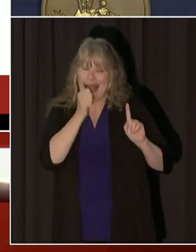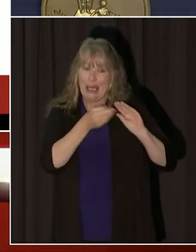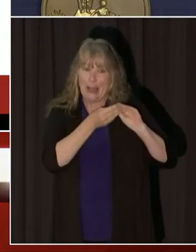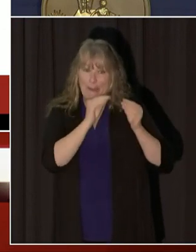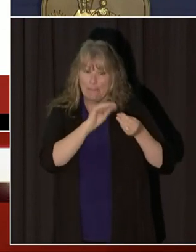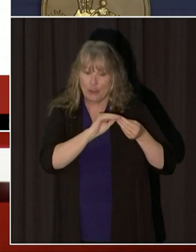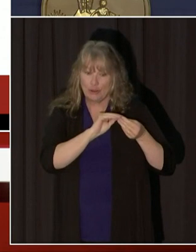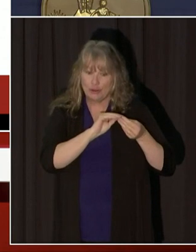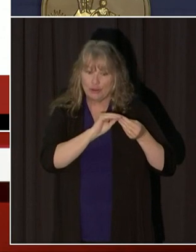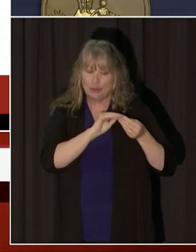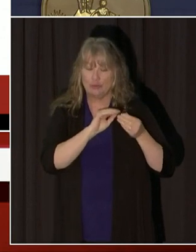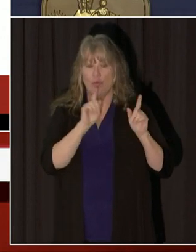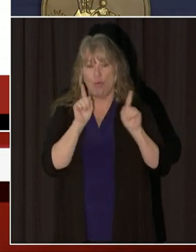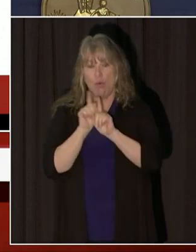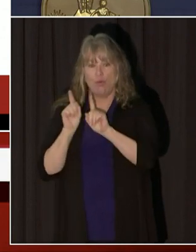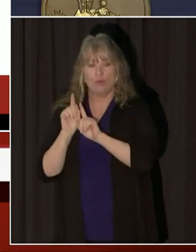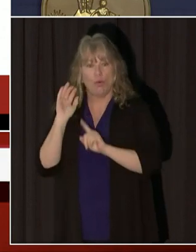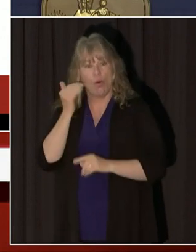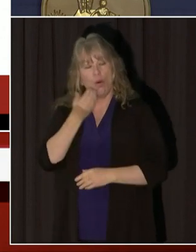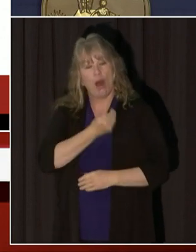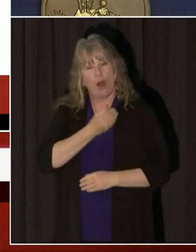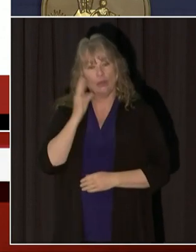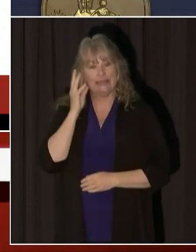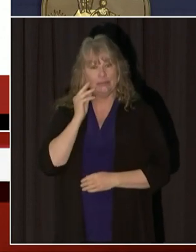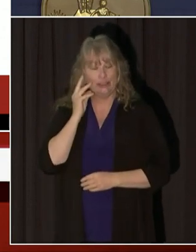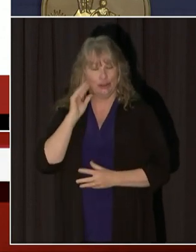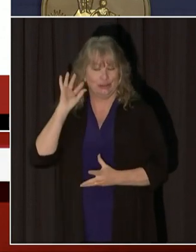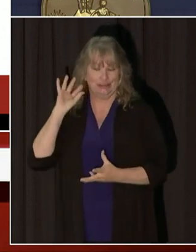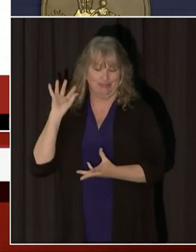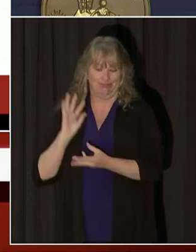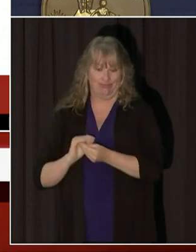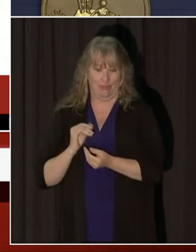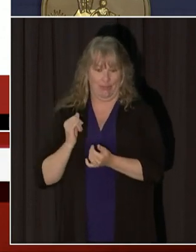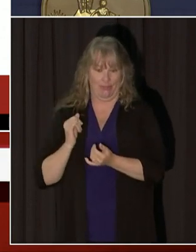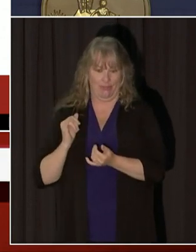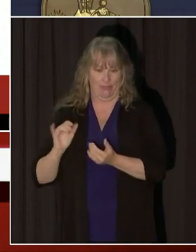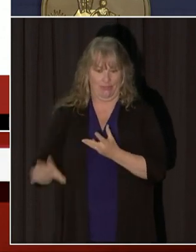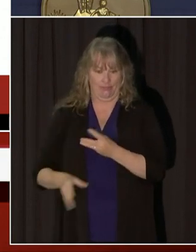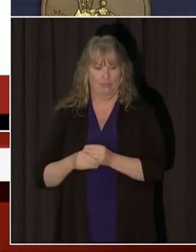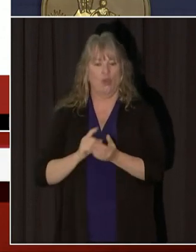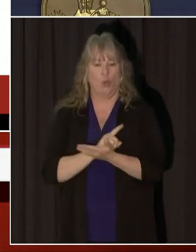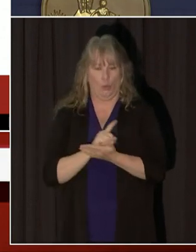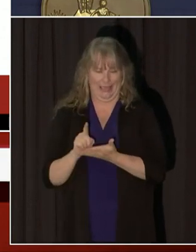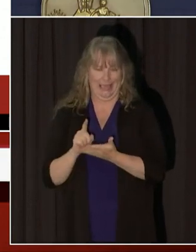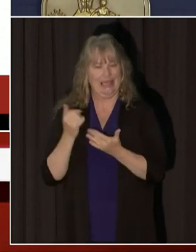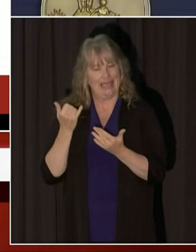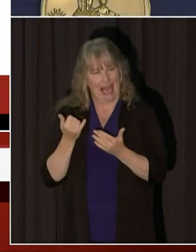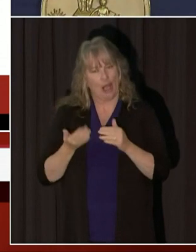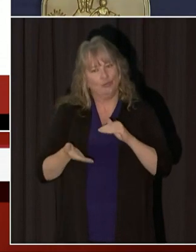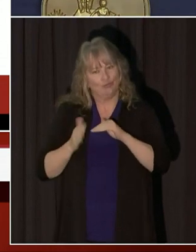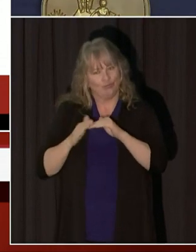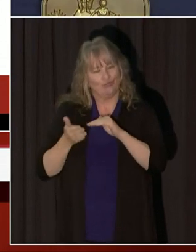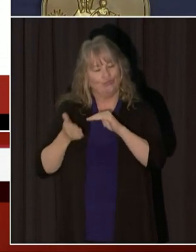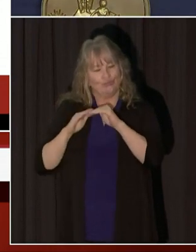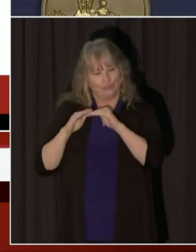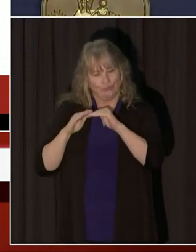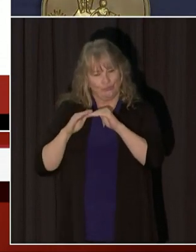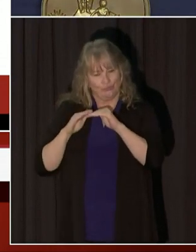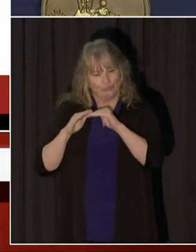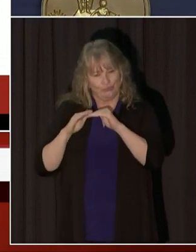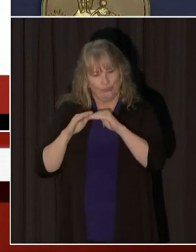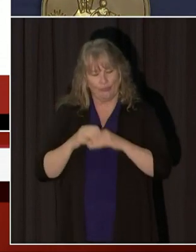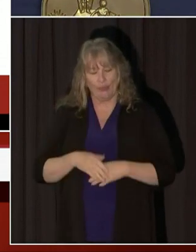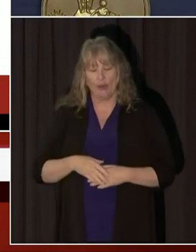our experience over the last week. And in terms of our phased